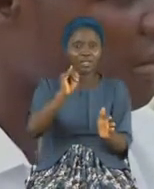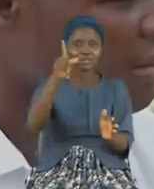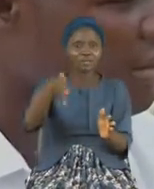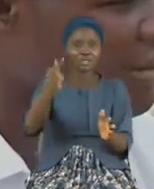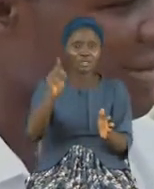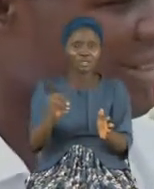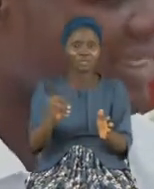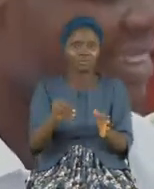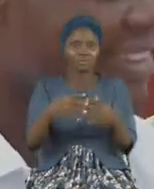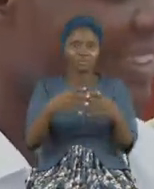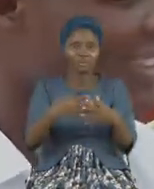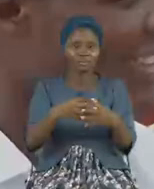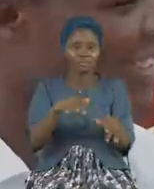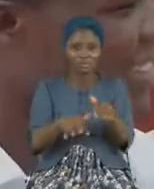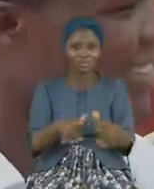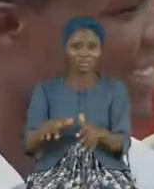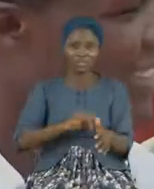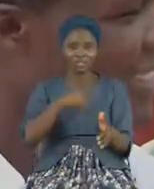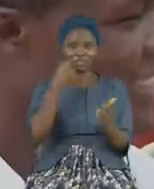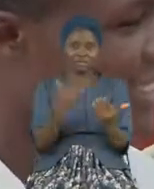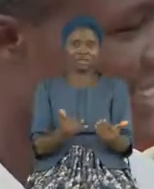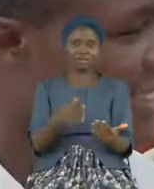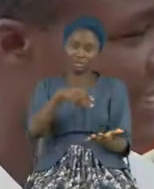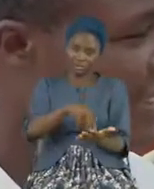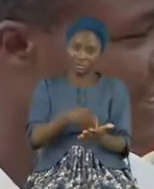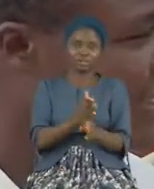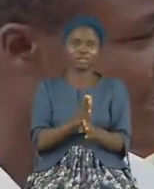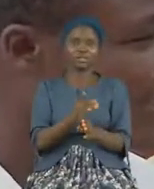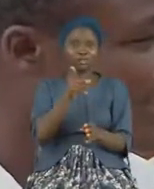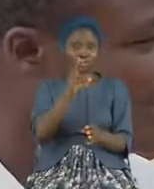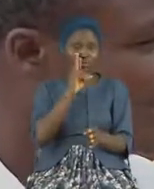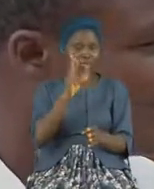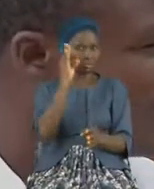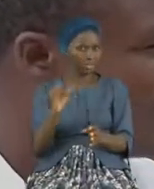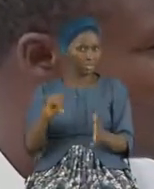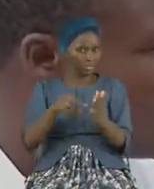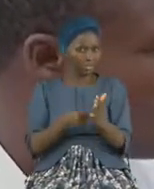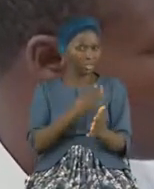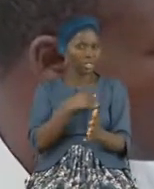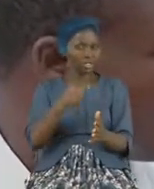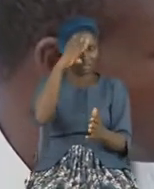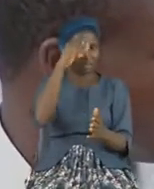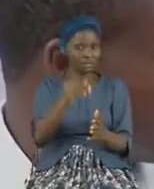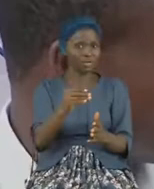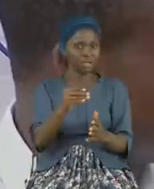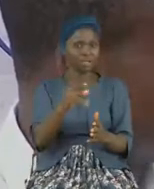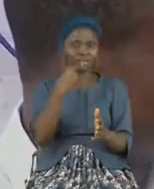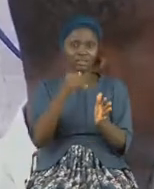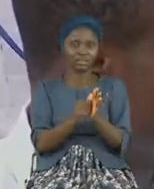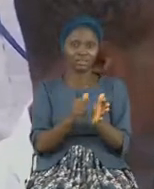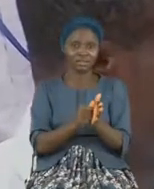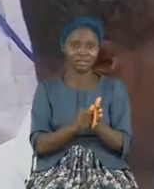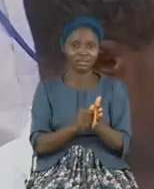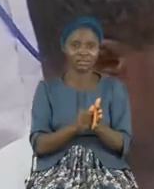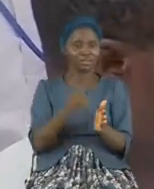stand straight. You're preaching this. And the man said, he doesn't go by preaching